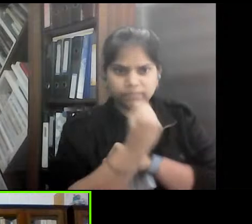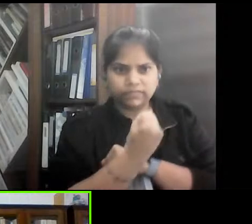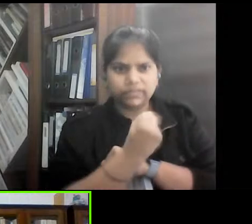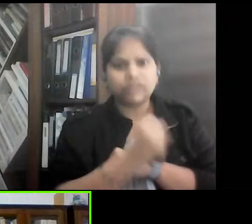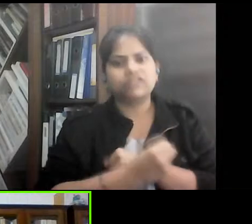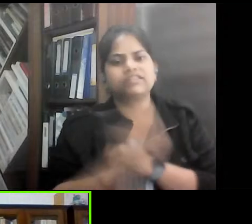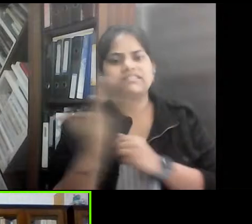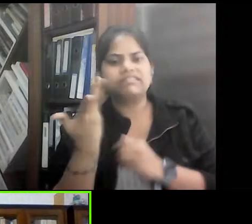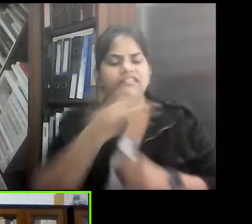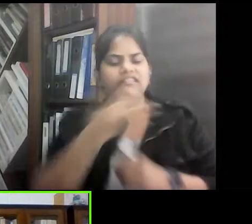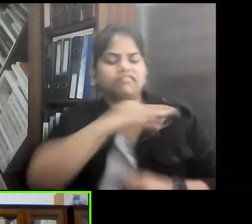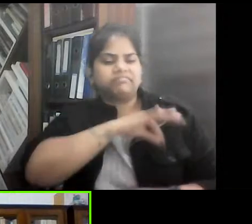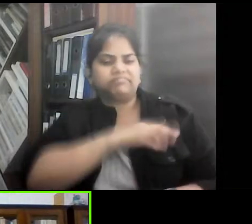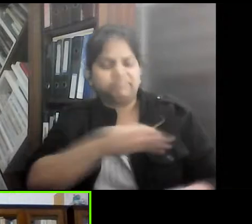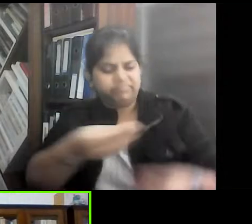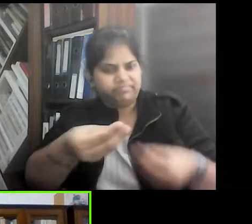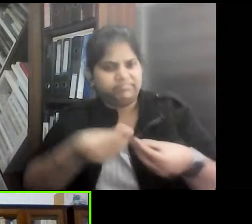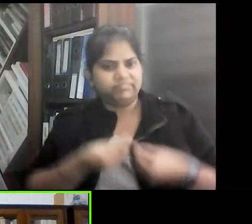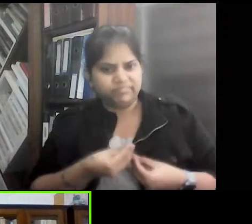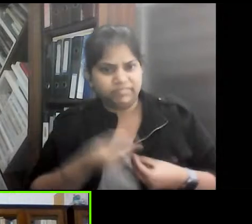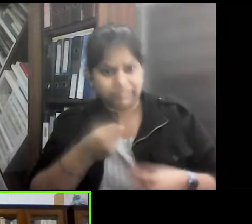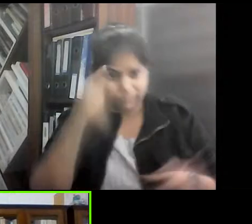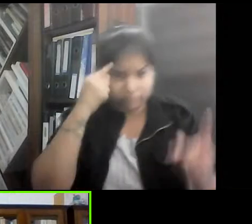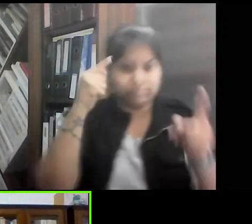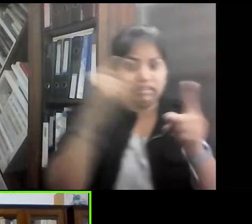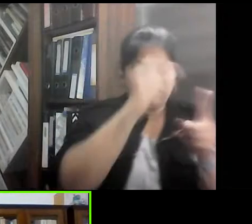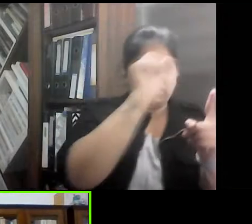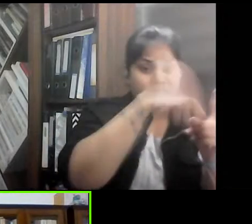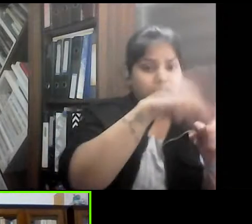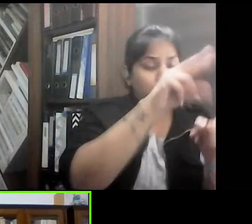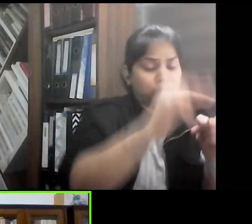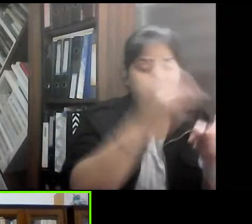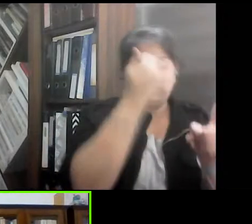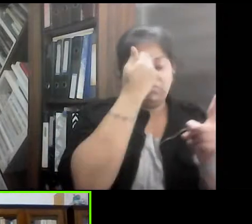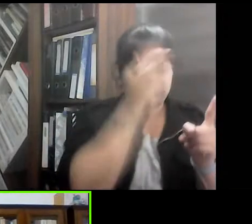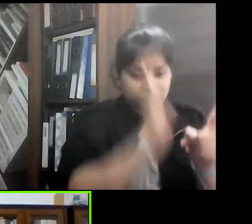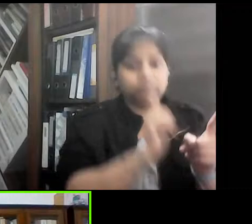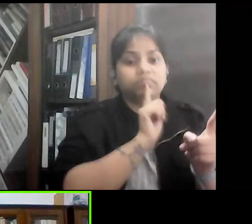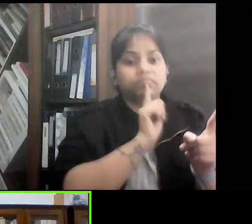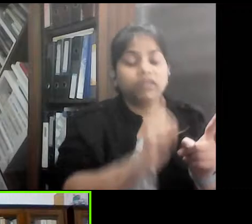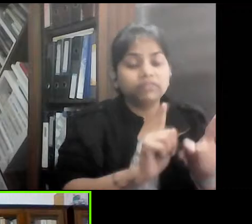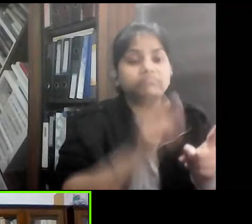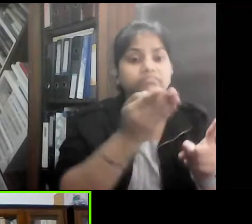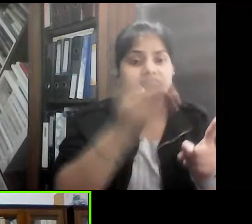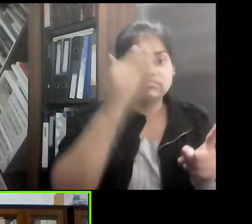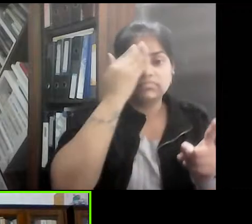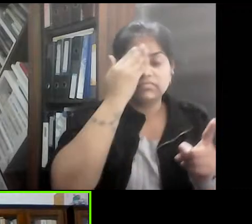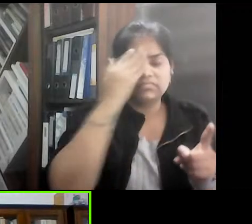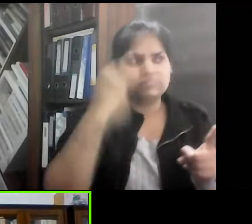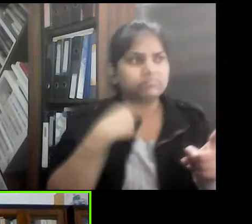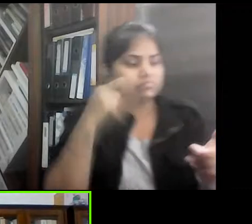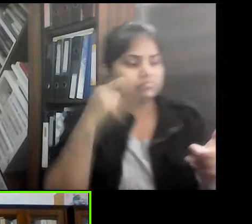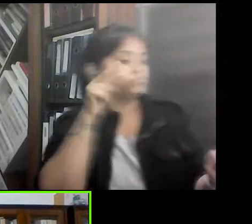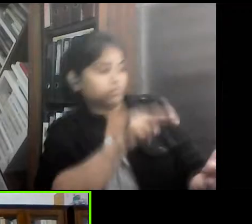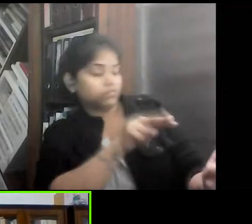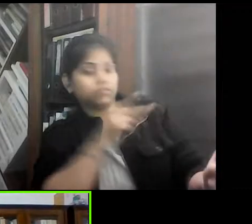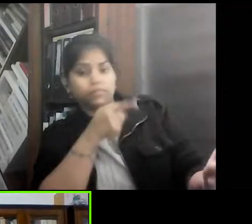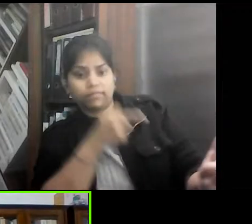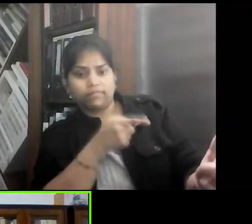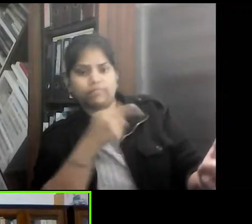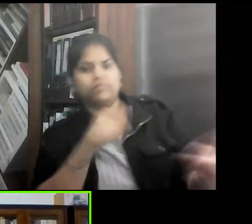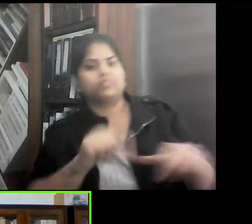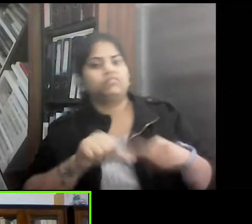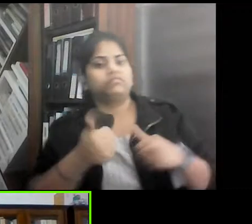it. If I don't know whether you agree with that, but that's how I see it. Otherwise, we